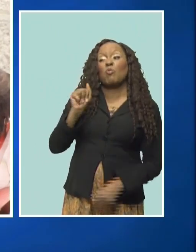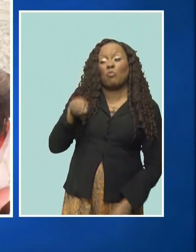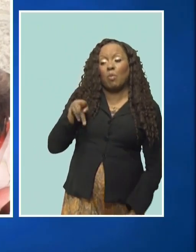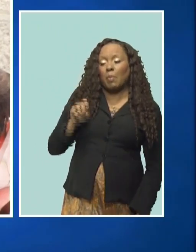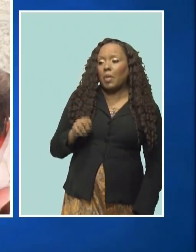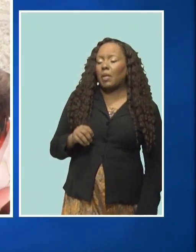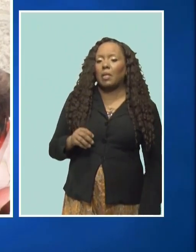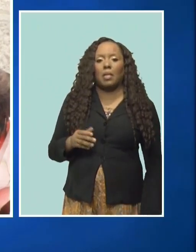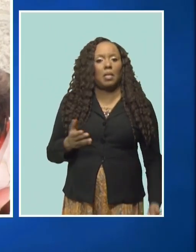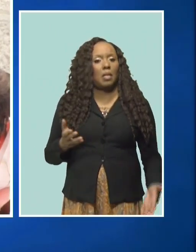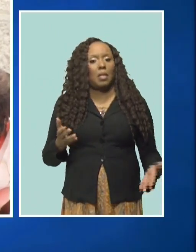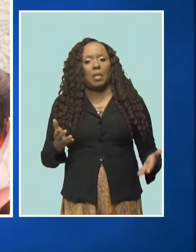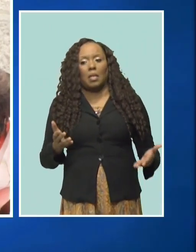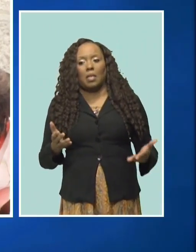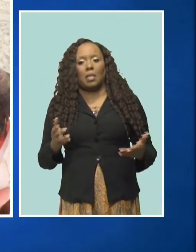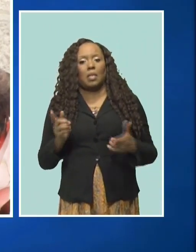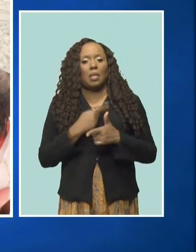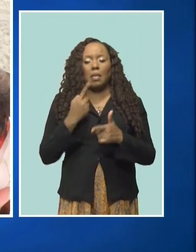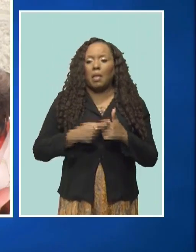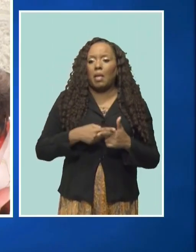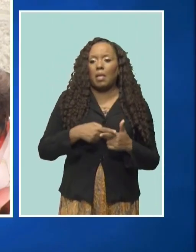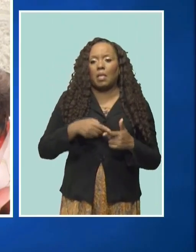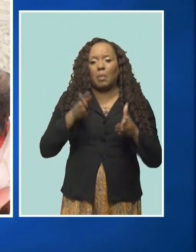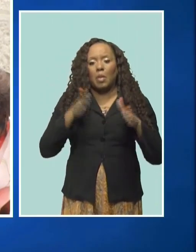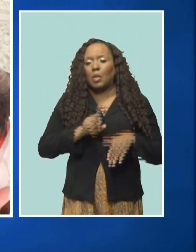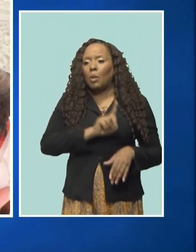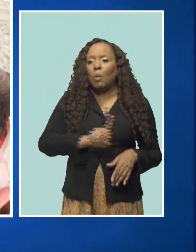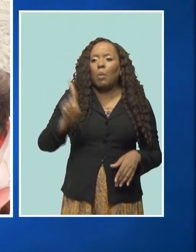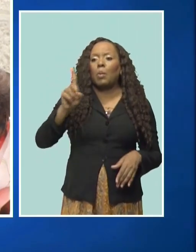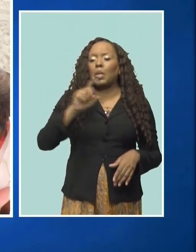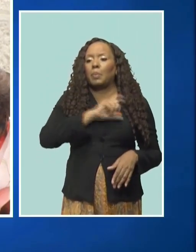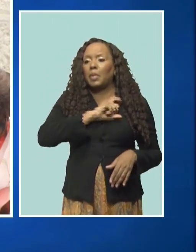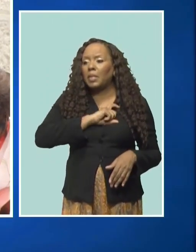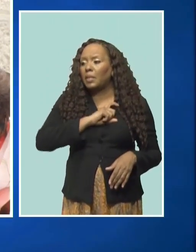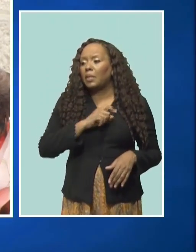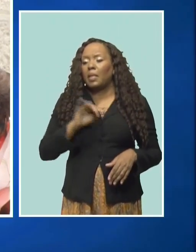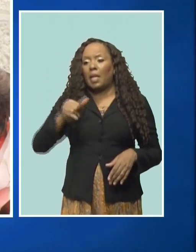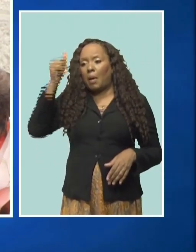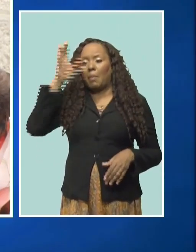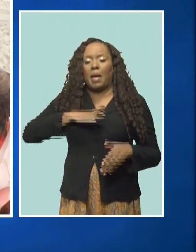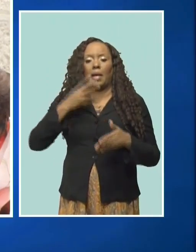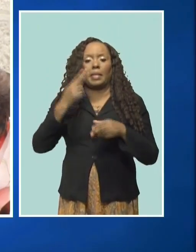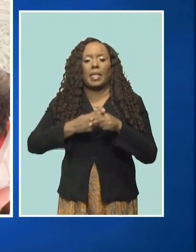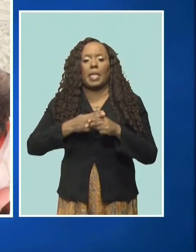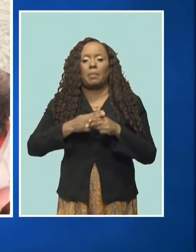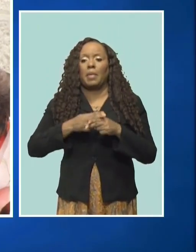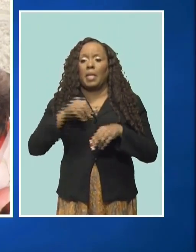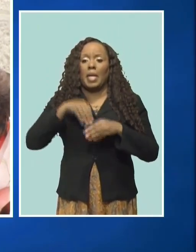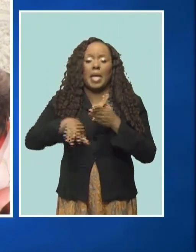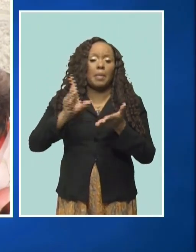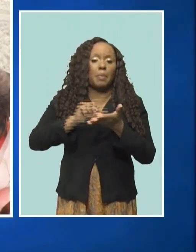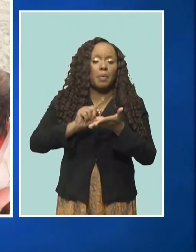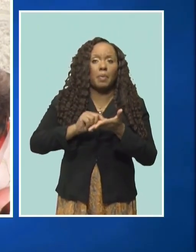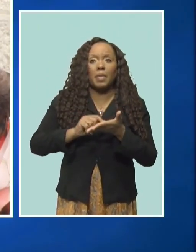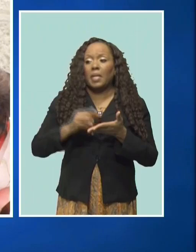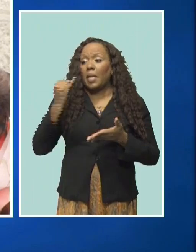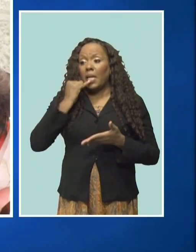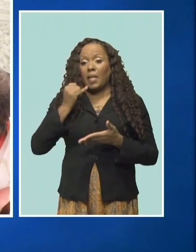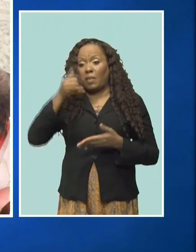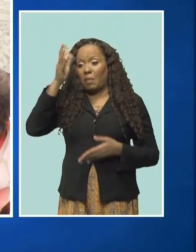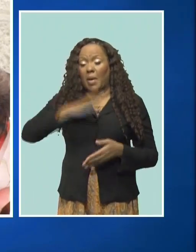the alleged accuser. Name all over the newspaper, all over the news, and if that person happens to be